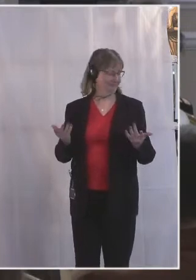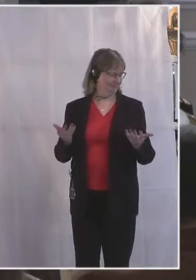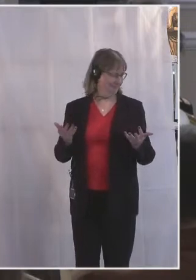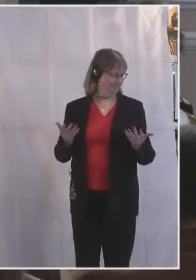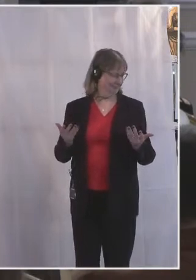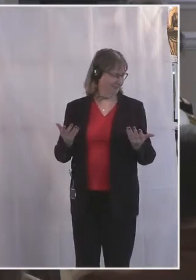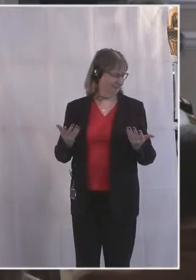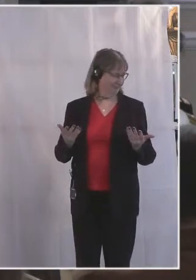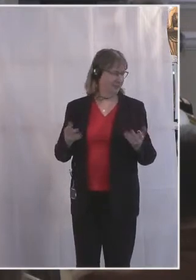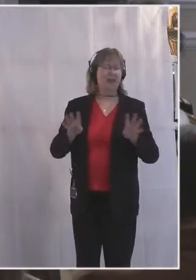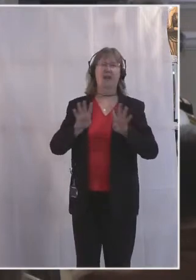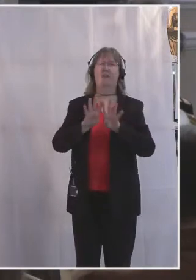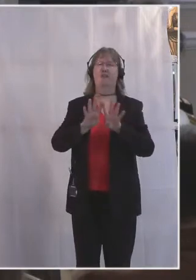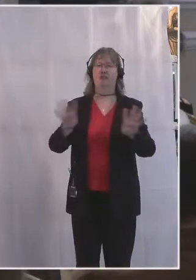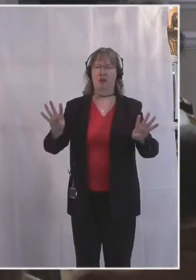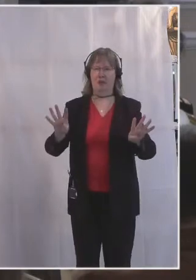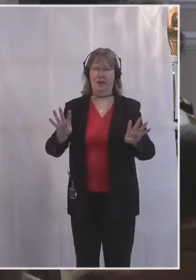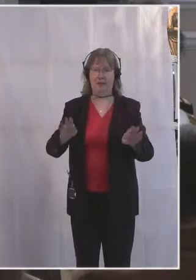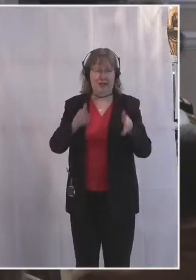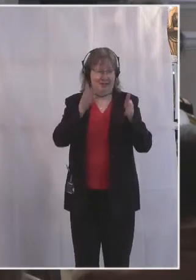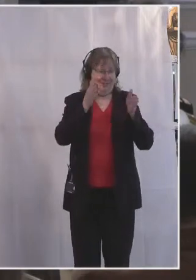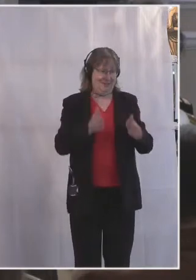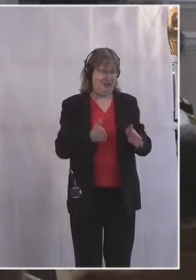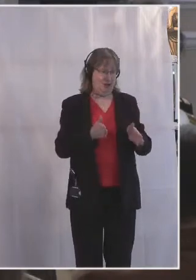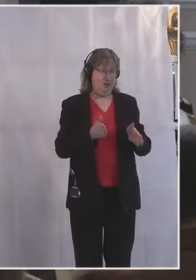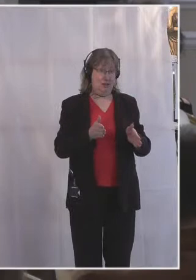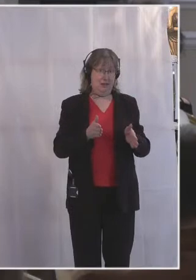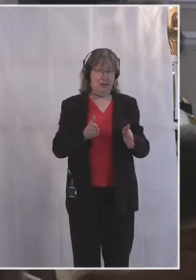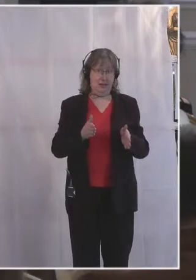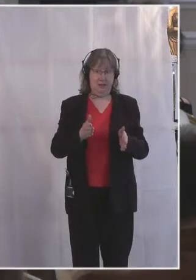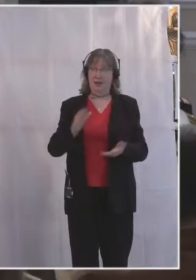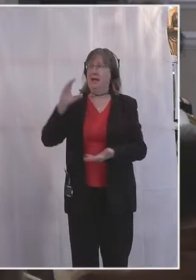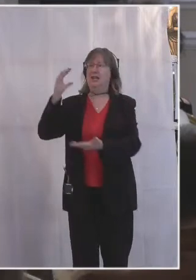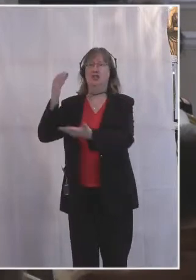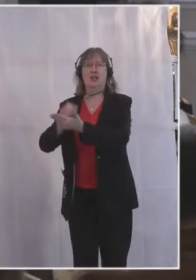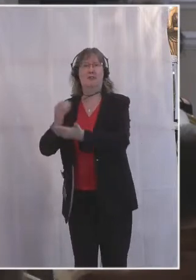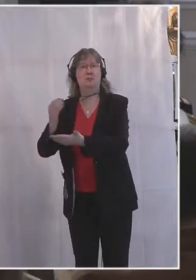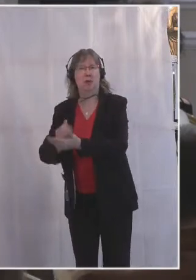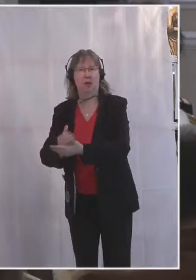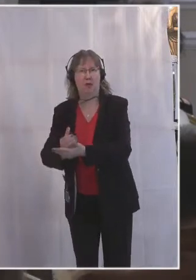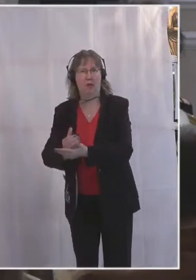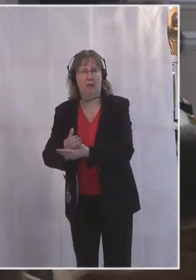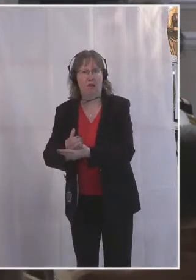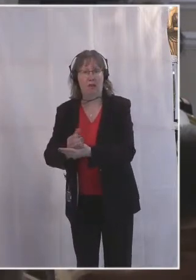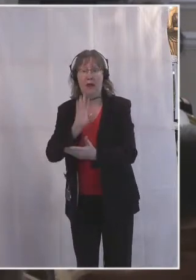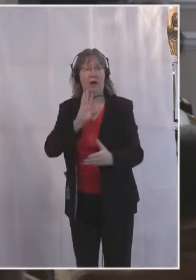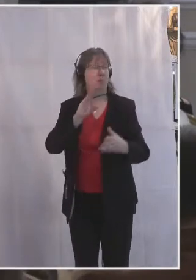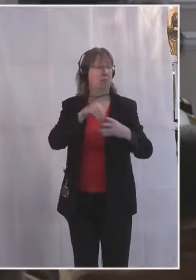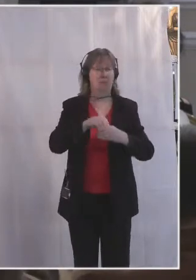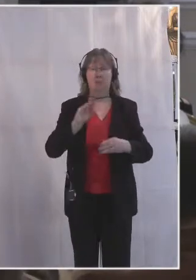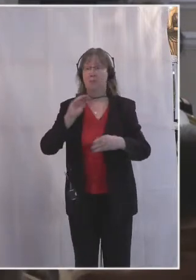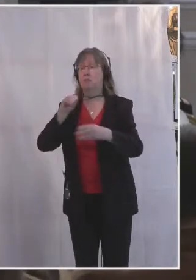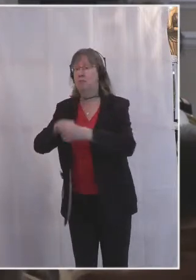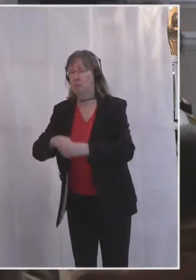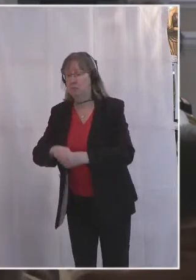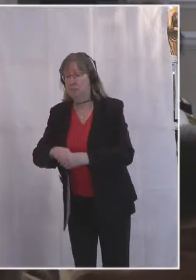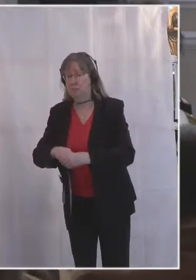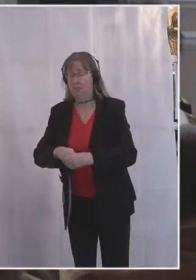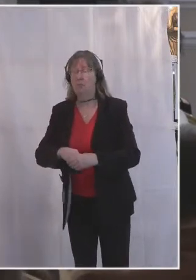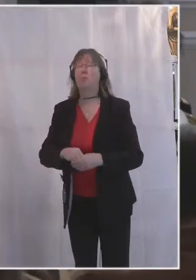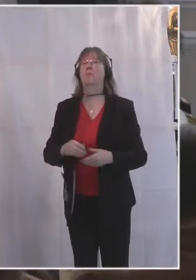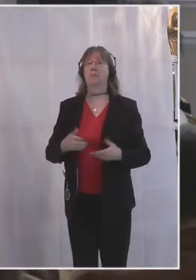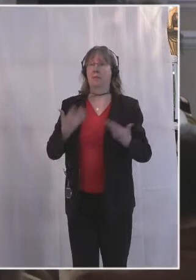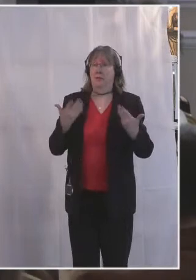frontline services from a statutory and a charitable perspective. I'm used to being there. Do you know, I'm unfortunate enough